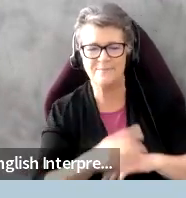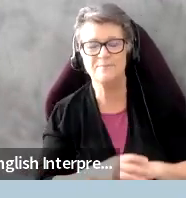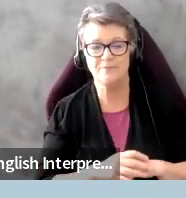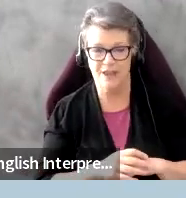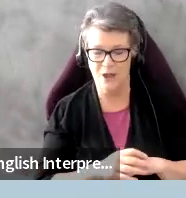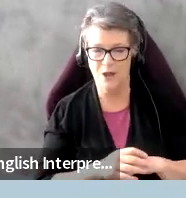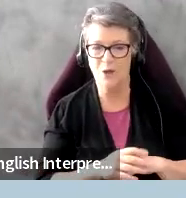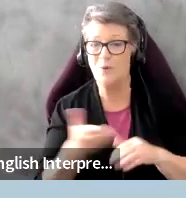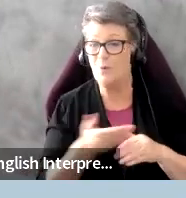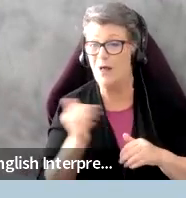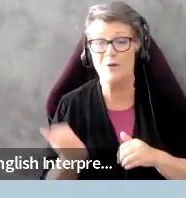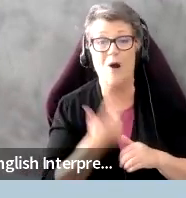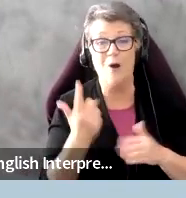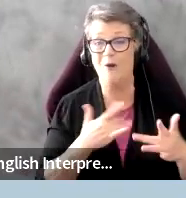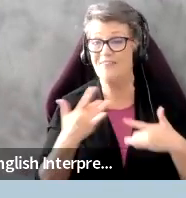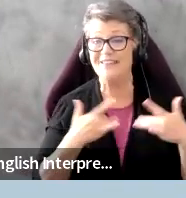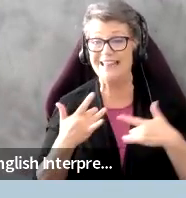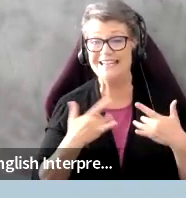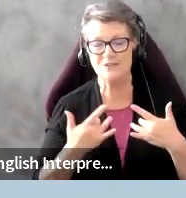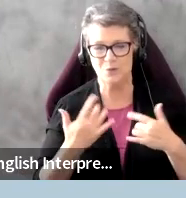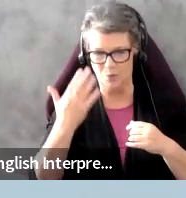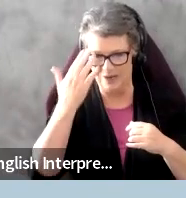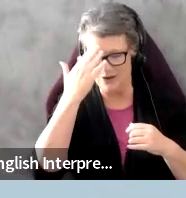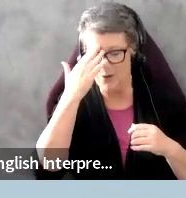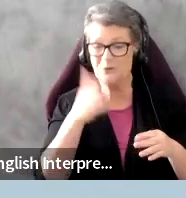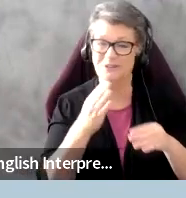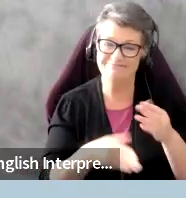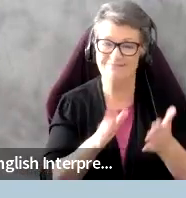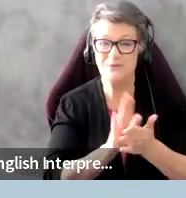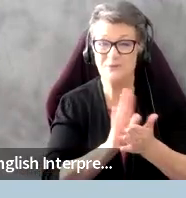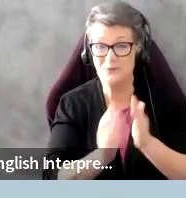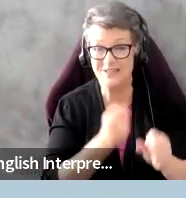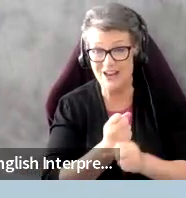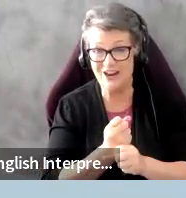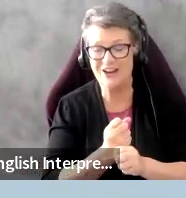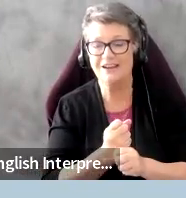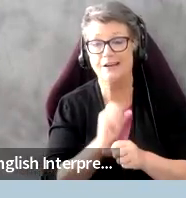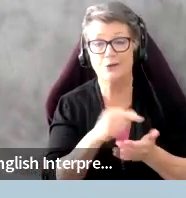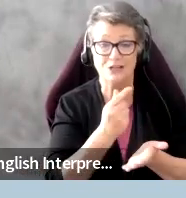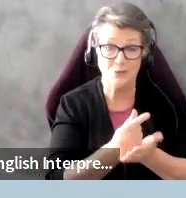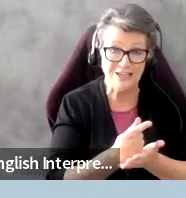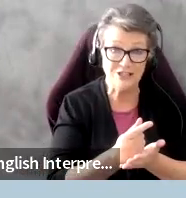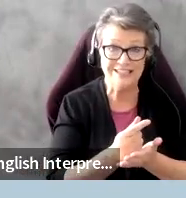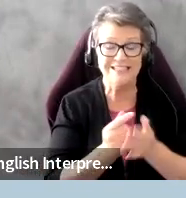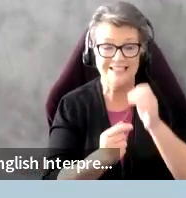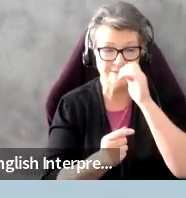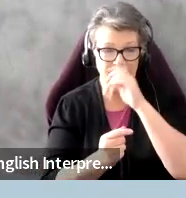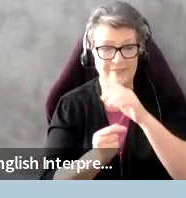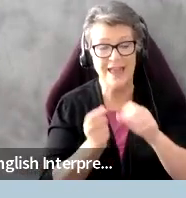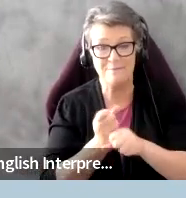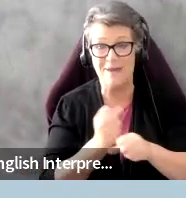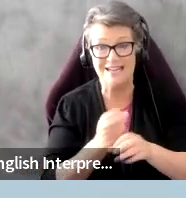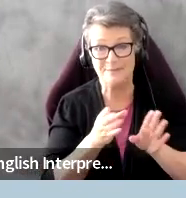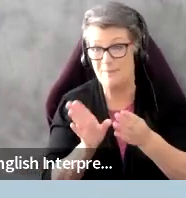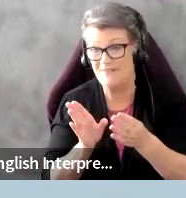welcome all the fields today. We know that we're rounding out the school year for many of us. You know, graduation kind of makes us pivot